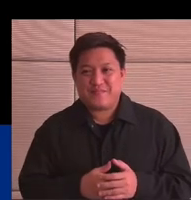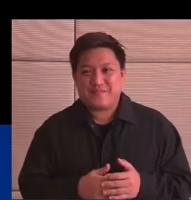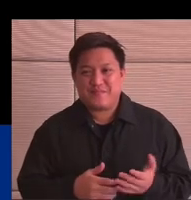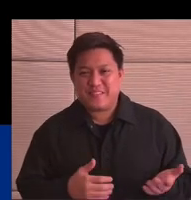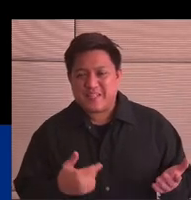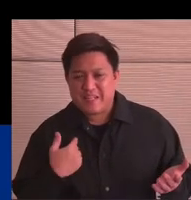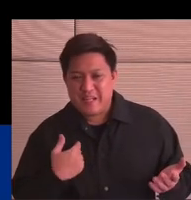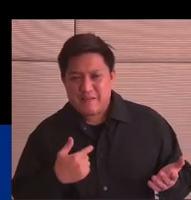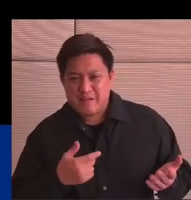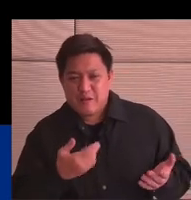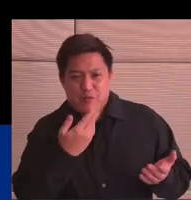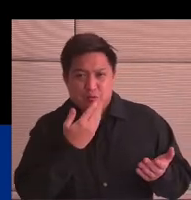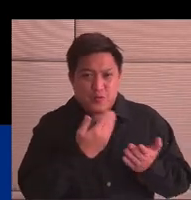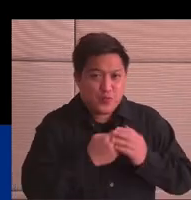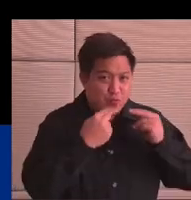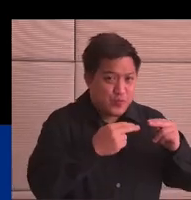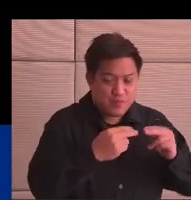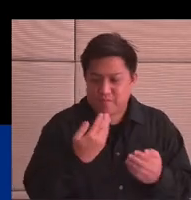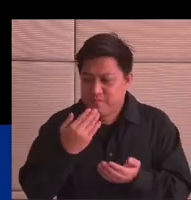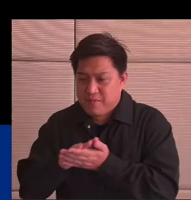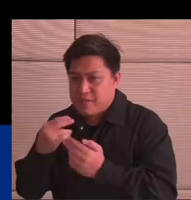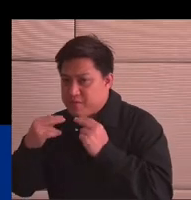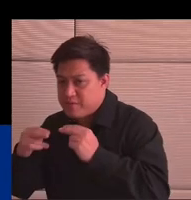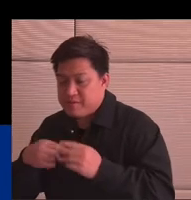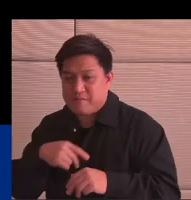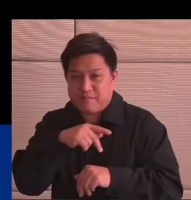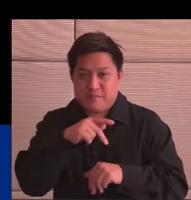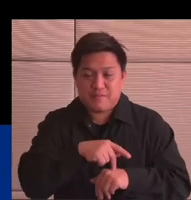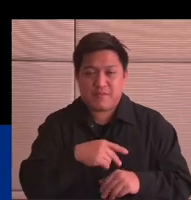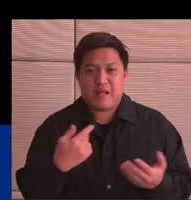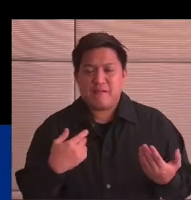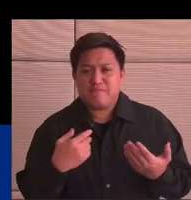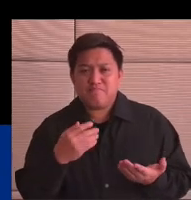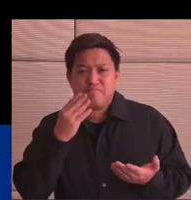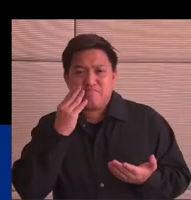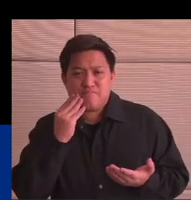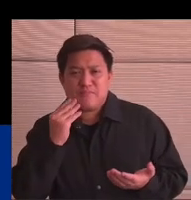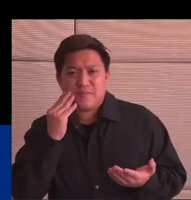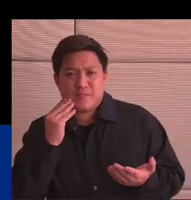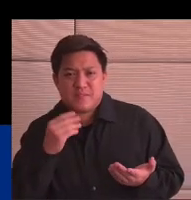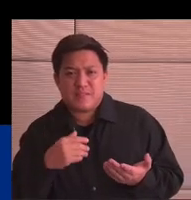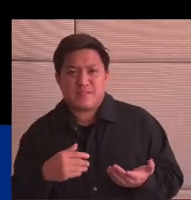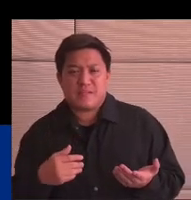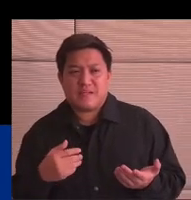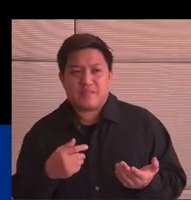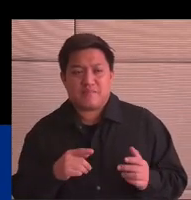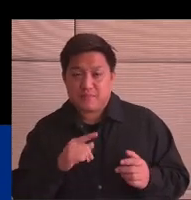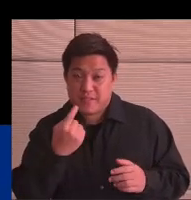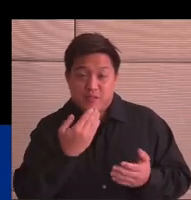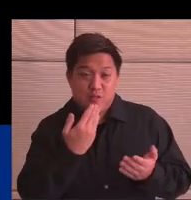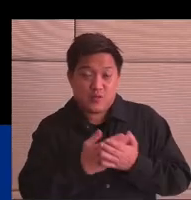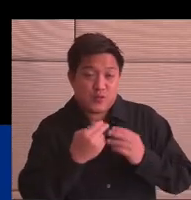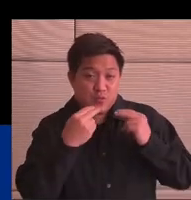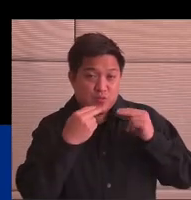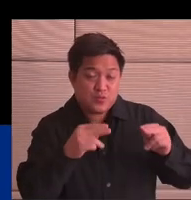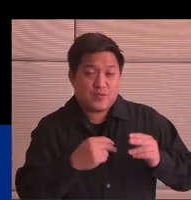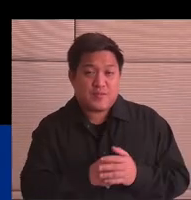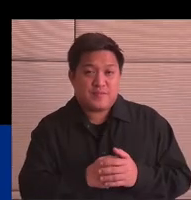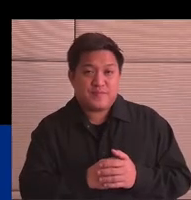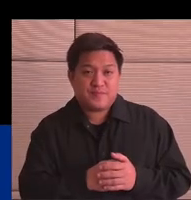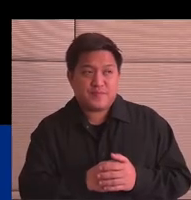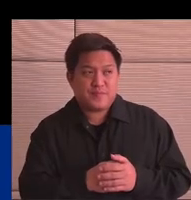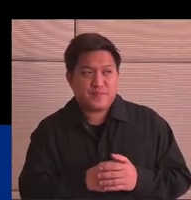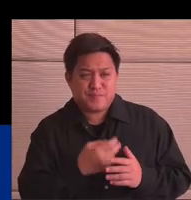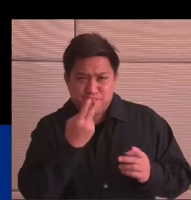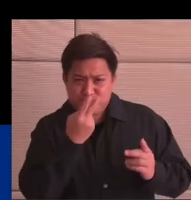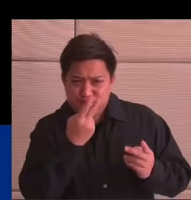now there's good news and bad news in general about the Philippines situated against that picture she drew of the world. The good news is that if you look at the